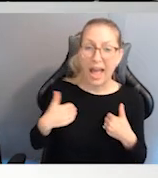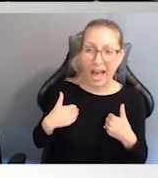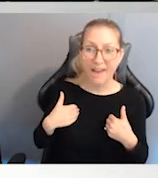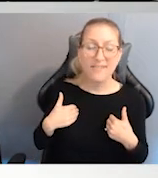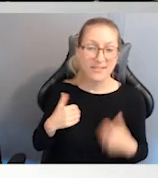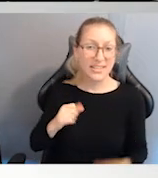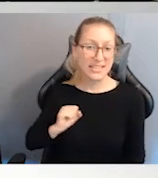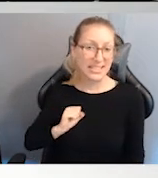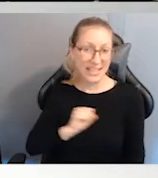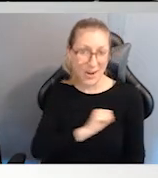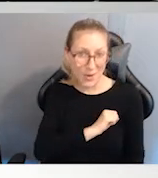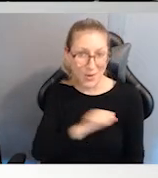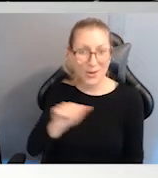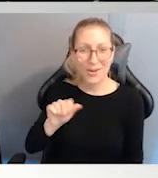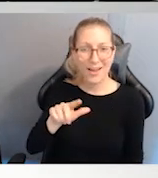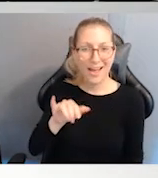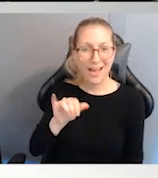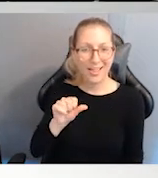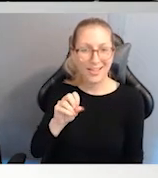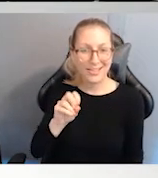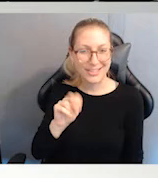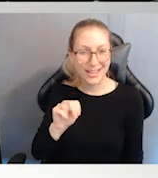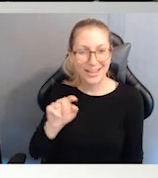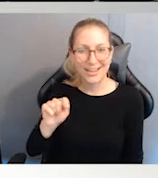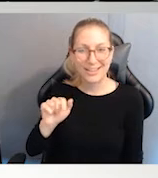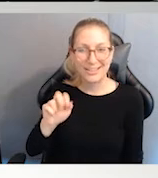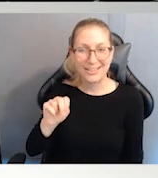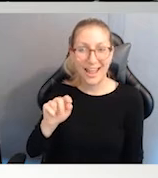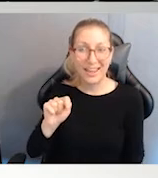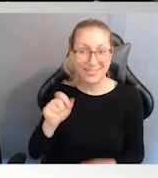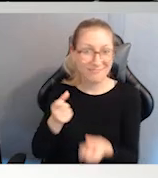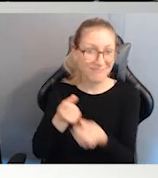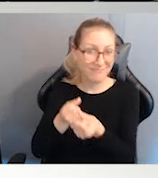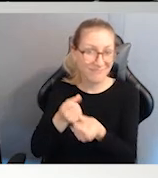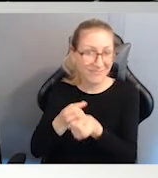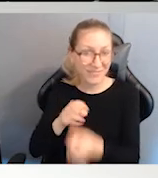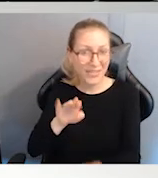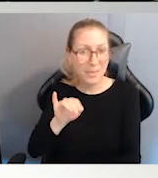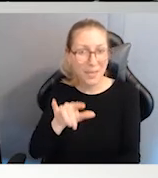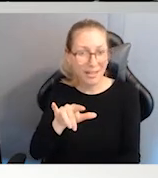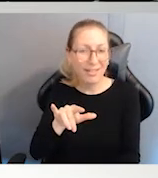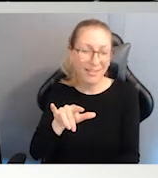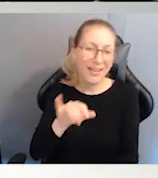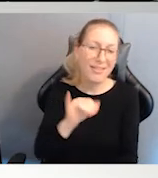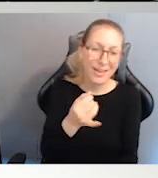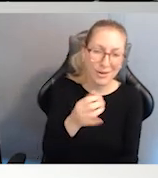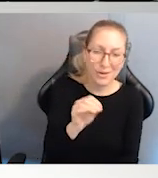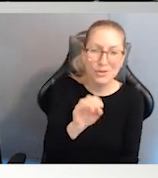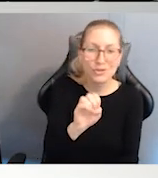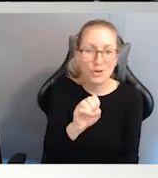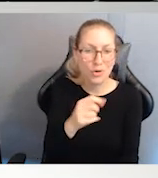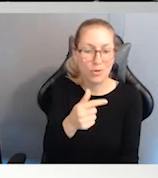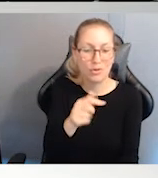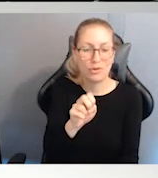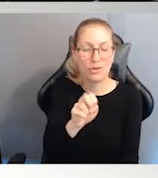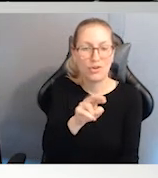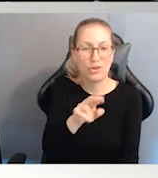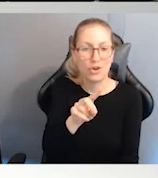sponsoring the bill, and also House of Representative Joe Gruters. Thank you.